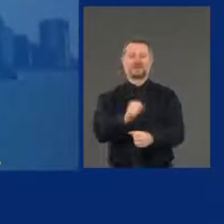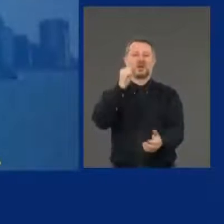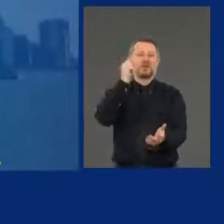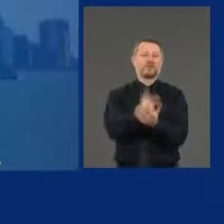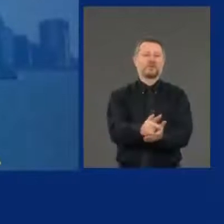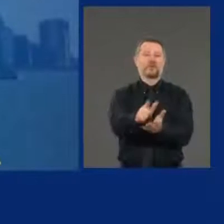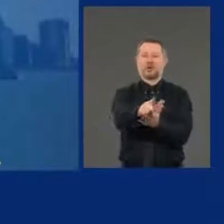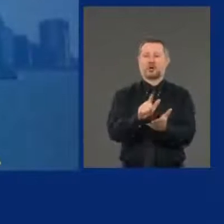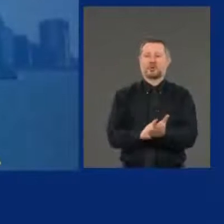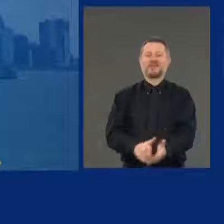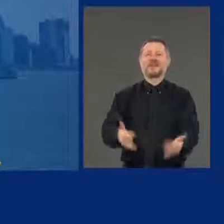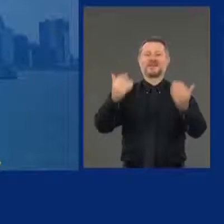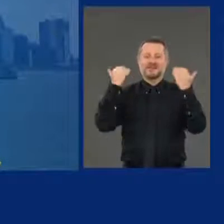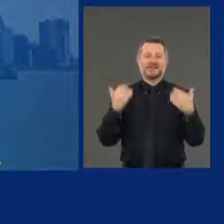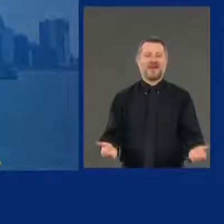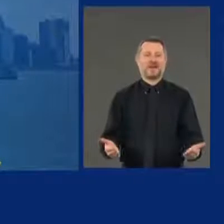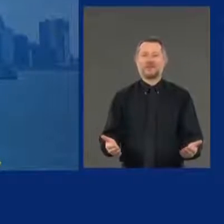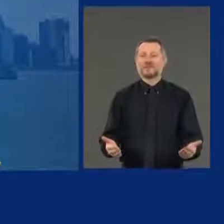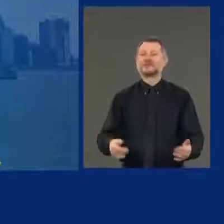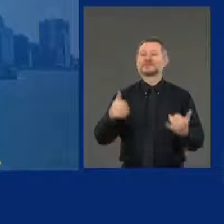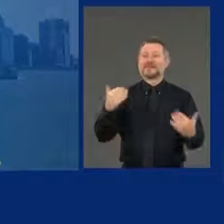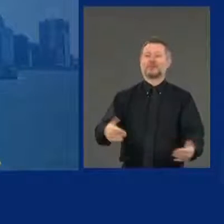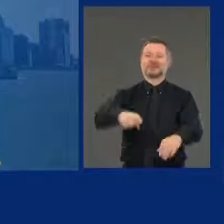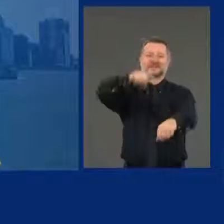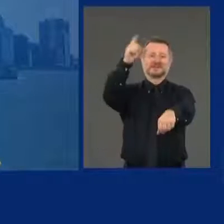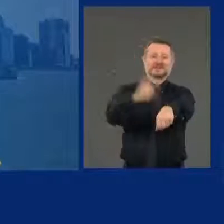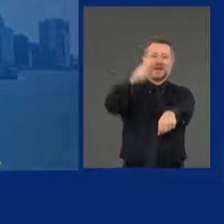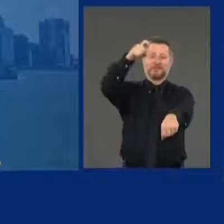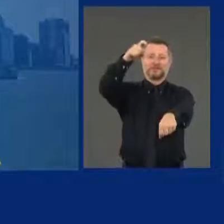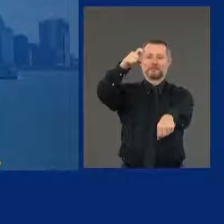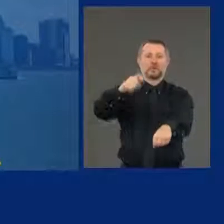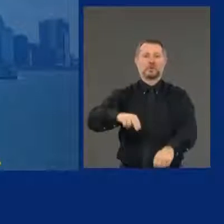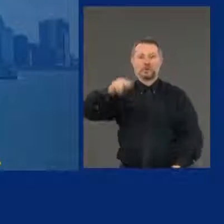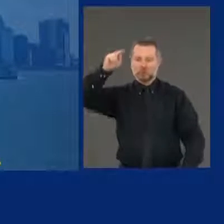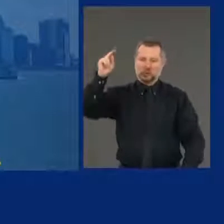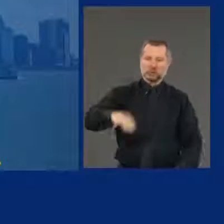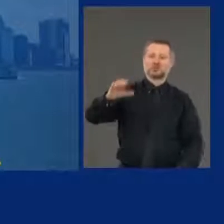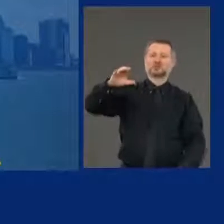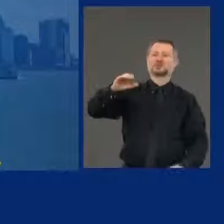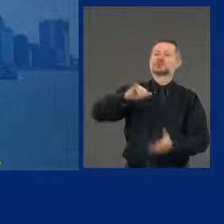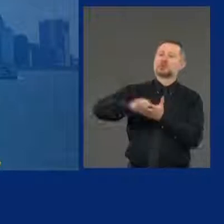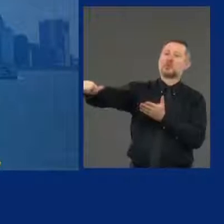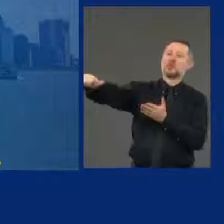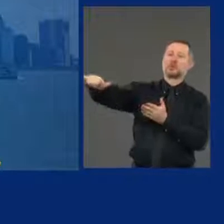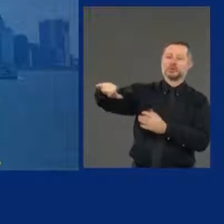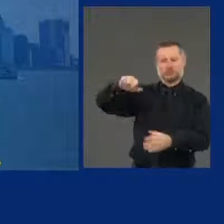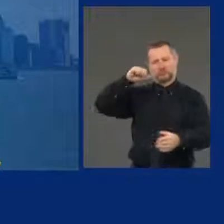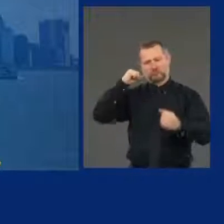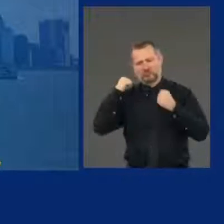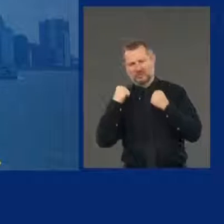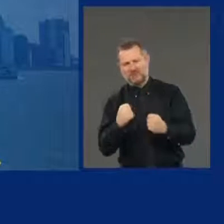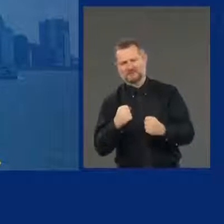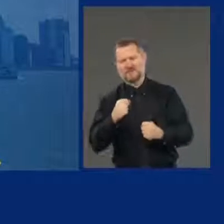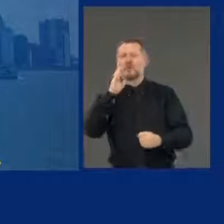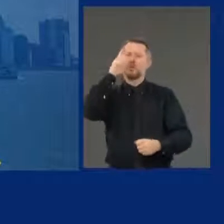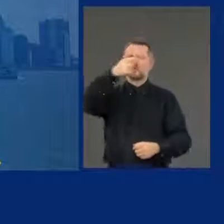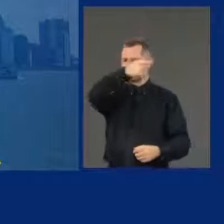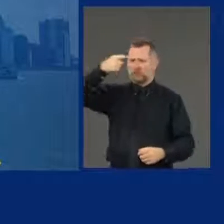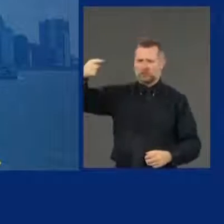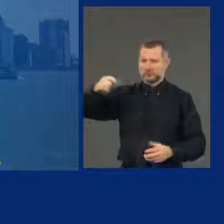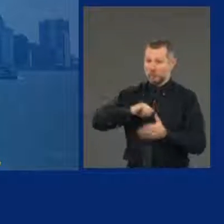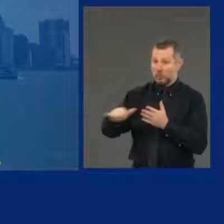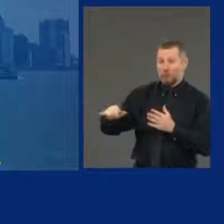That is the art form, and now is the time to do it, and we're going to do it in this state first. No other state is talking about doing